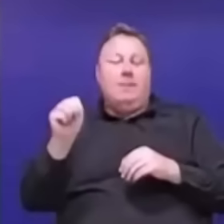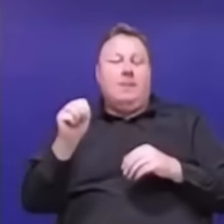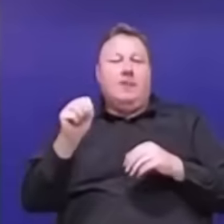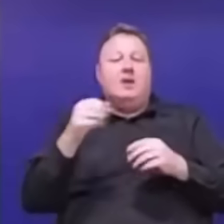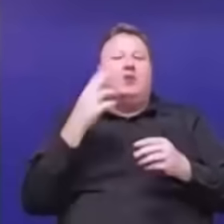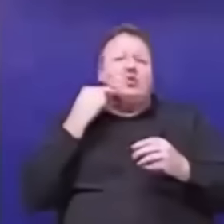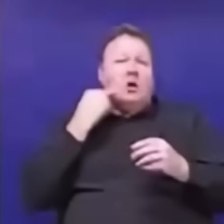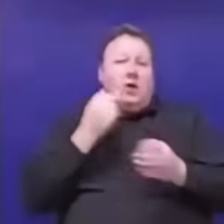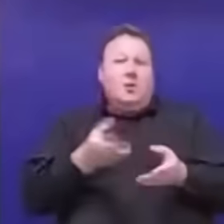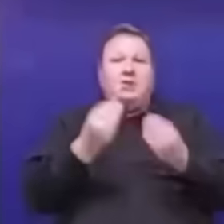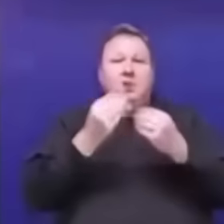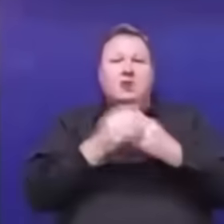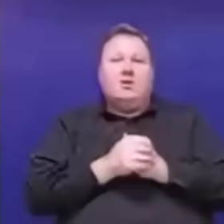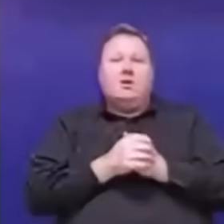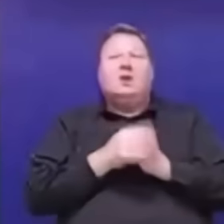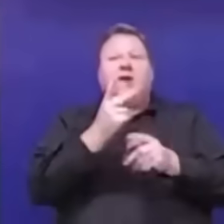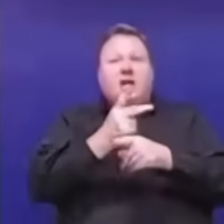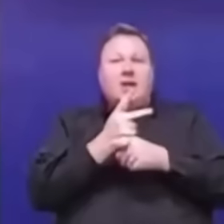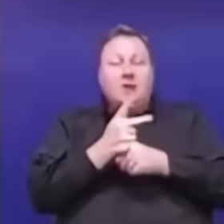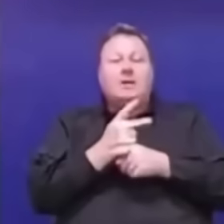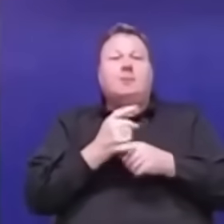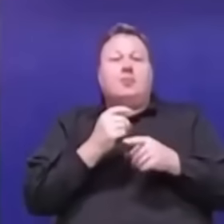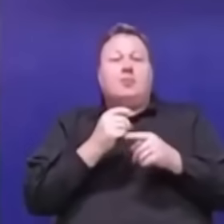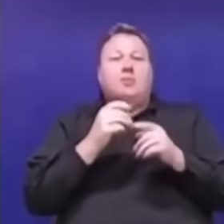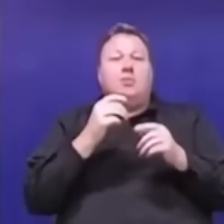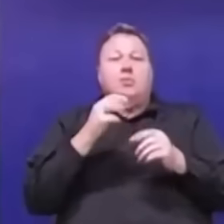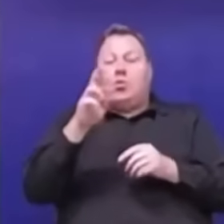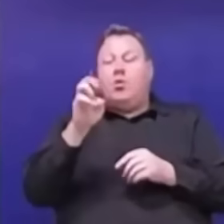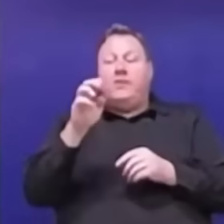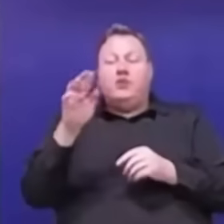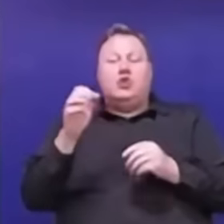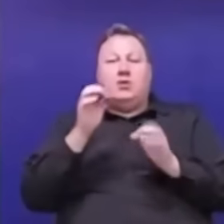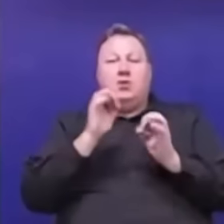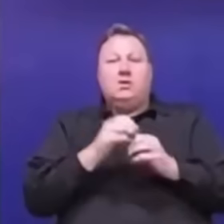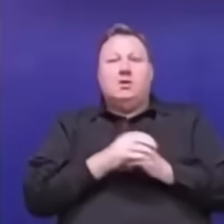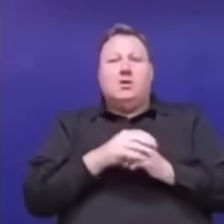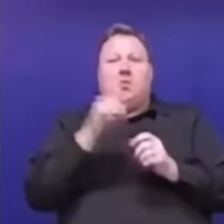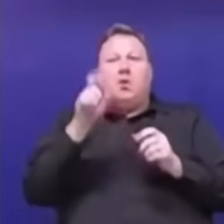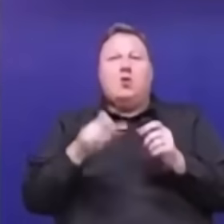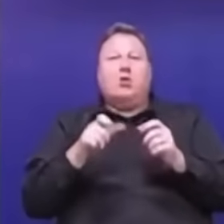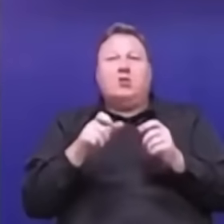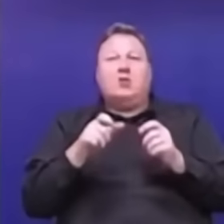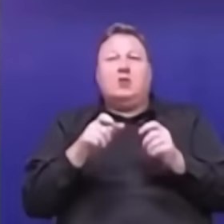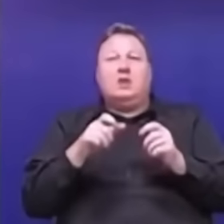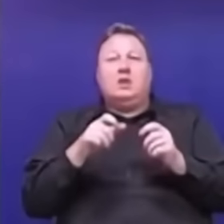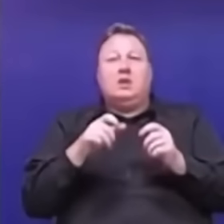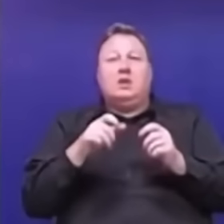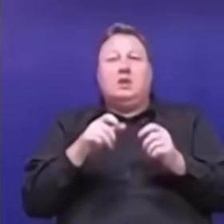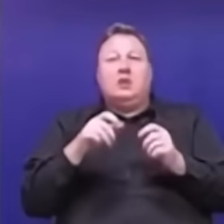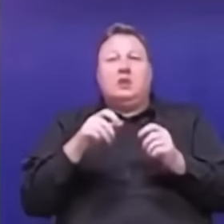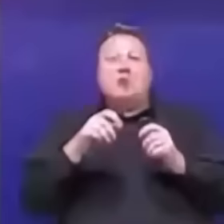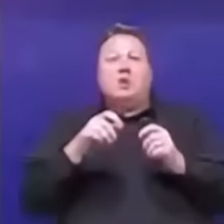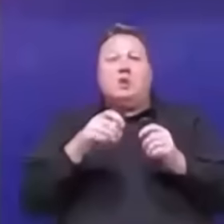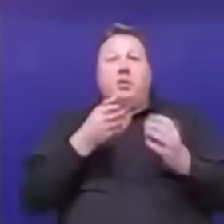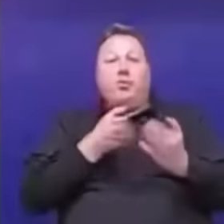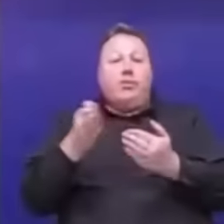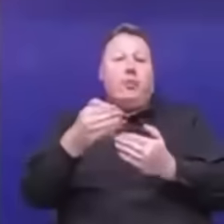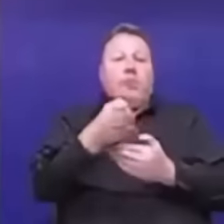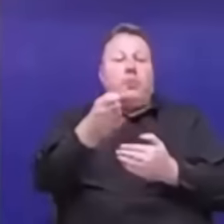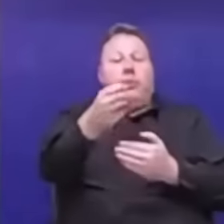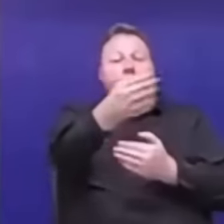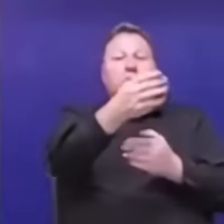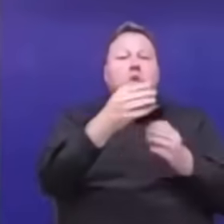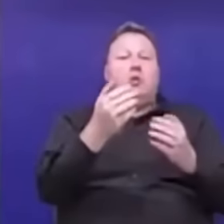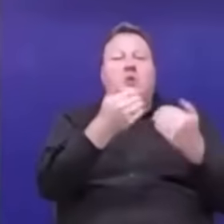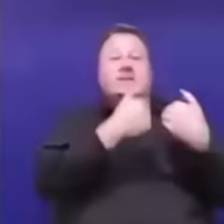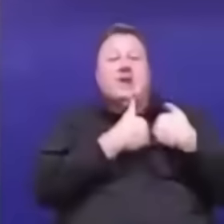of legitimate refugees. This legal reform will empower us to reject asylum seekers who deliberately travel through other safe countries